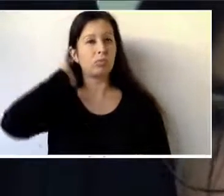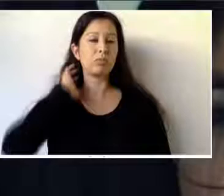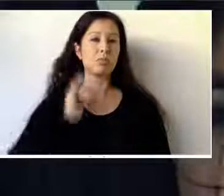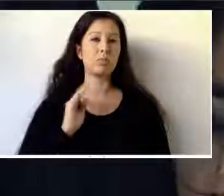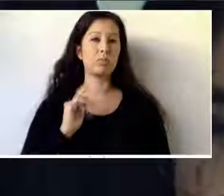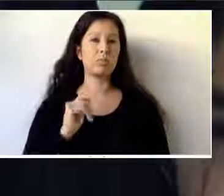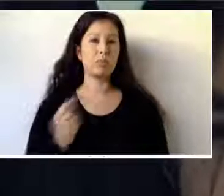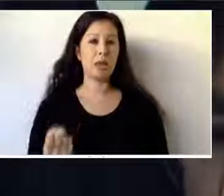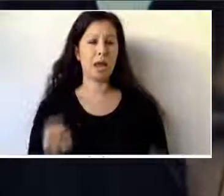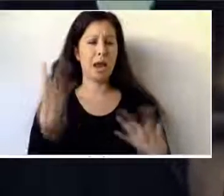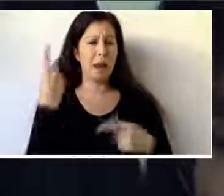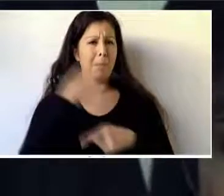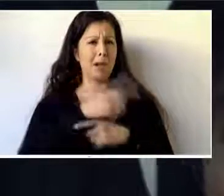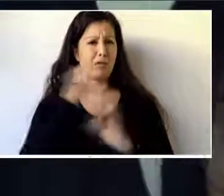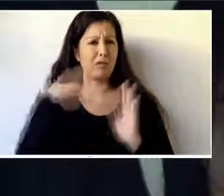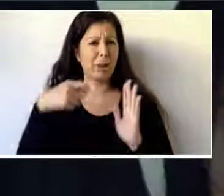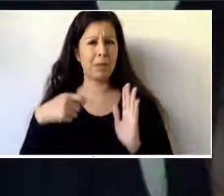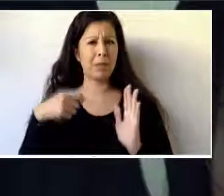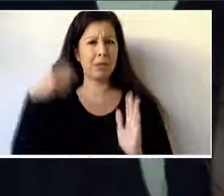how many days did you film?